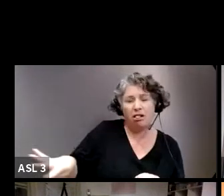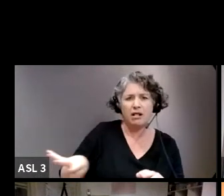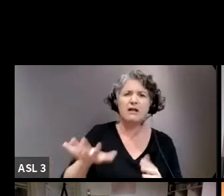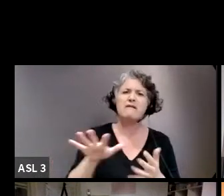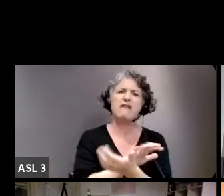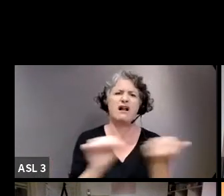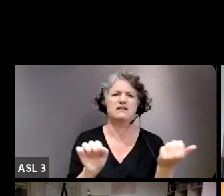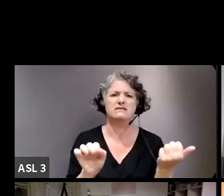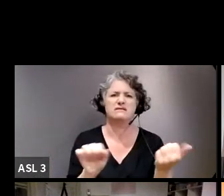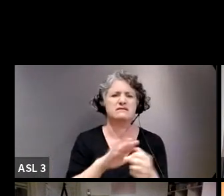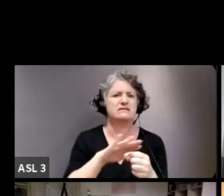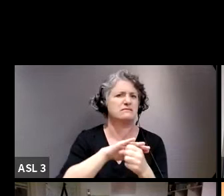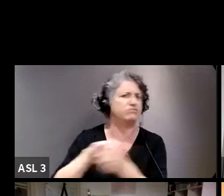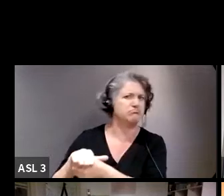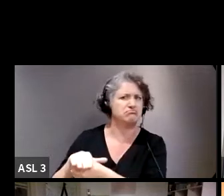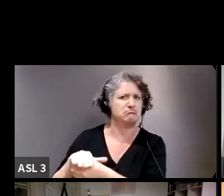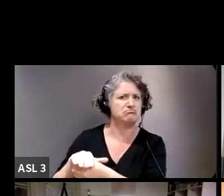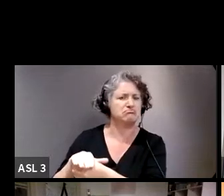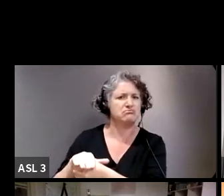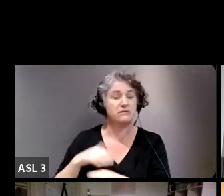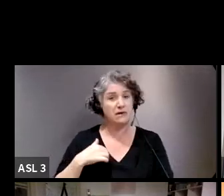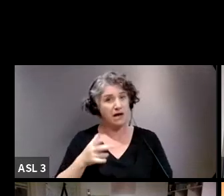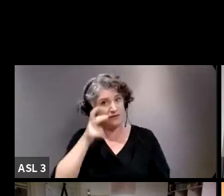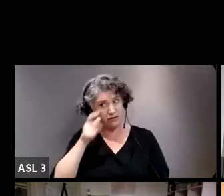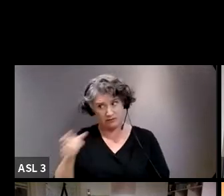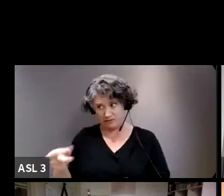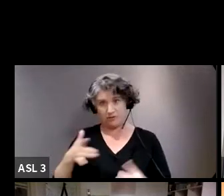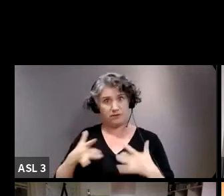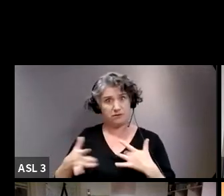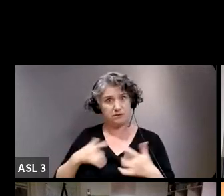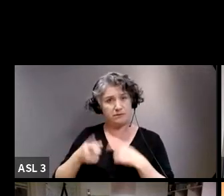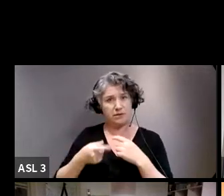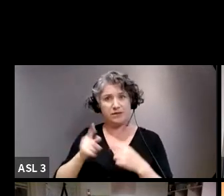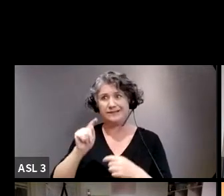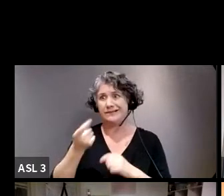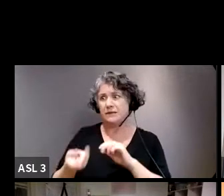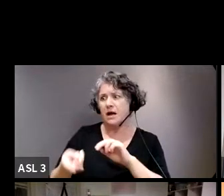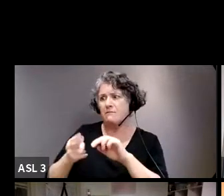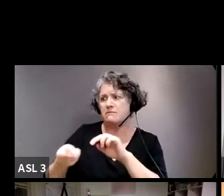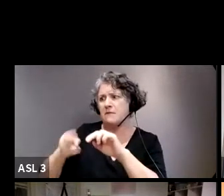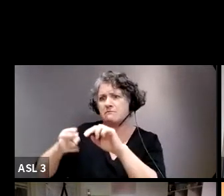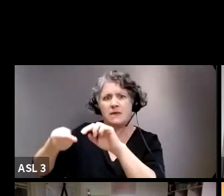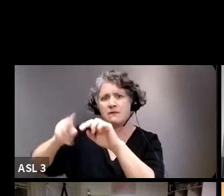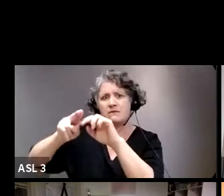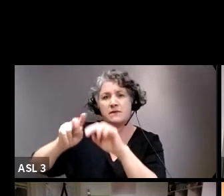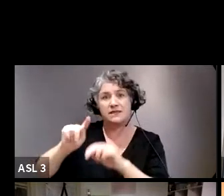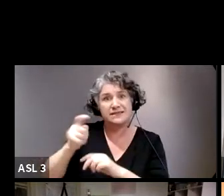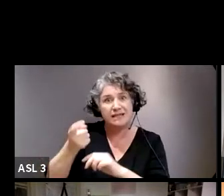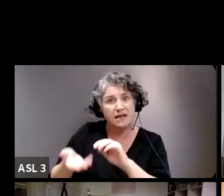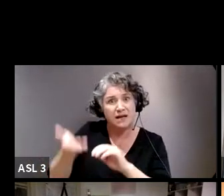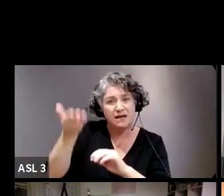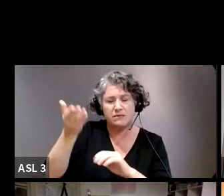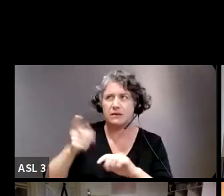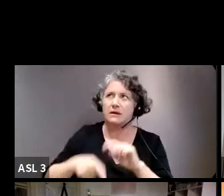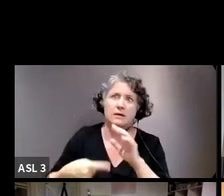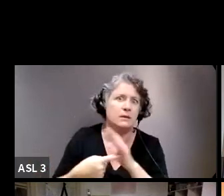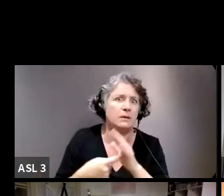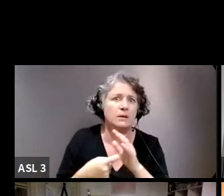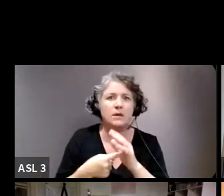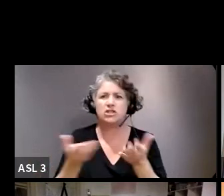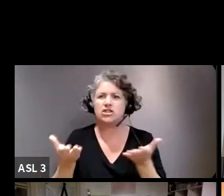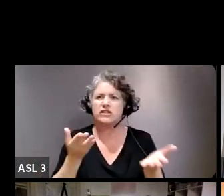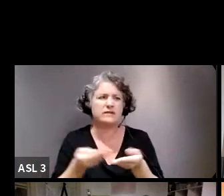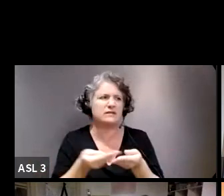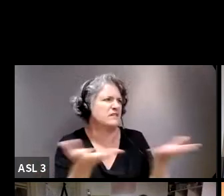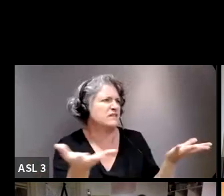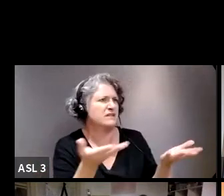residents raise concerns about their taxes and they always raise concerns about footing the bill of services